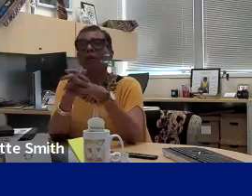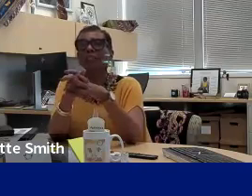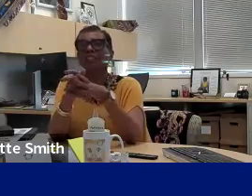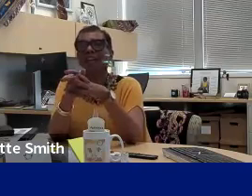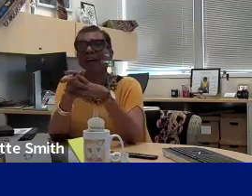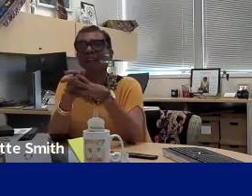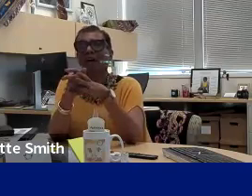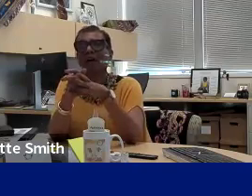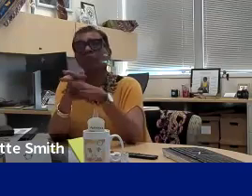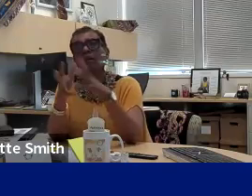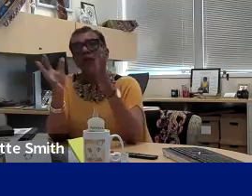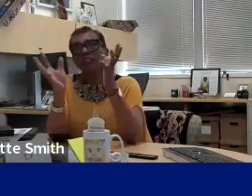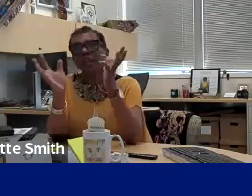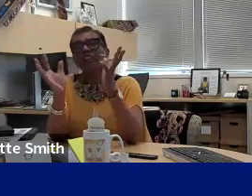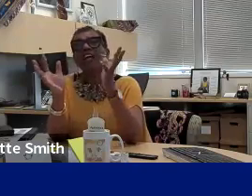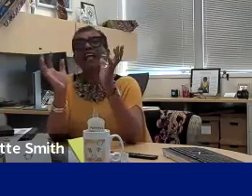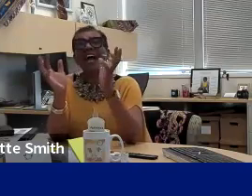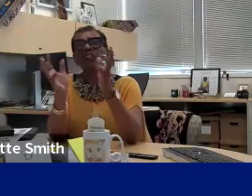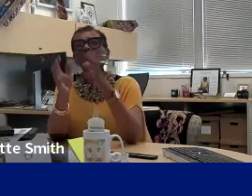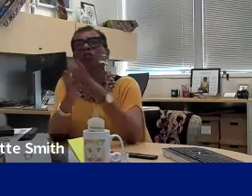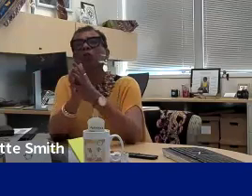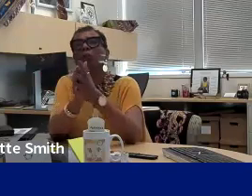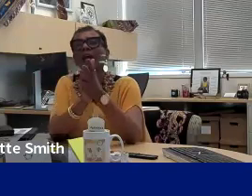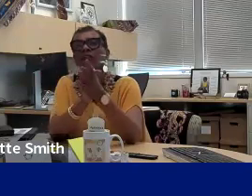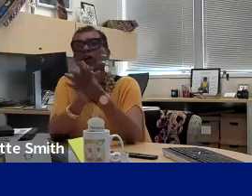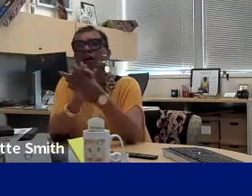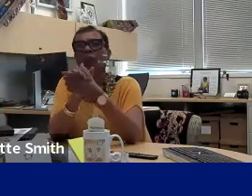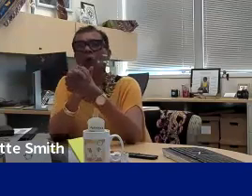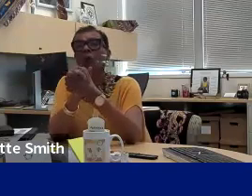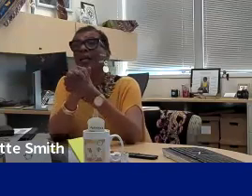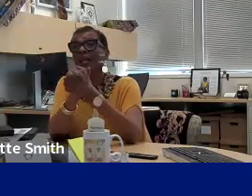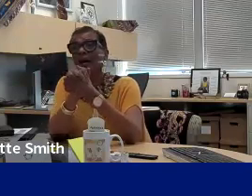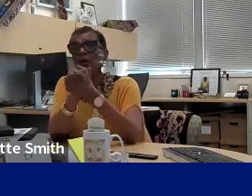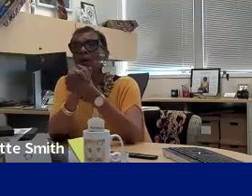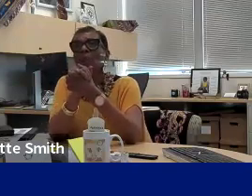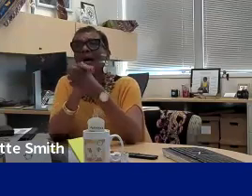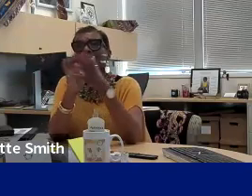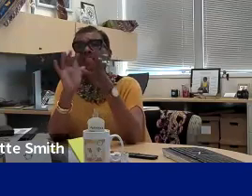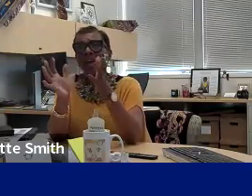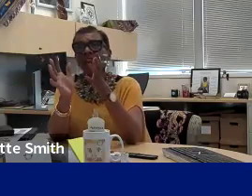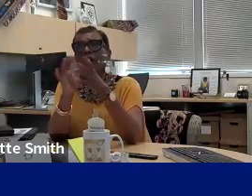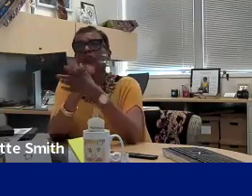a robust staff of staff that could actually do the behavioral health work. Right now,